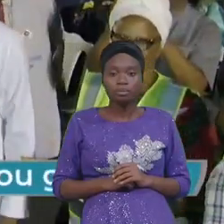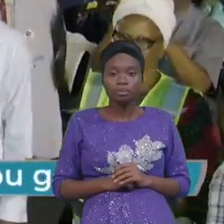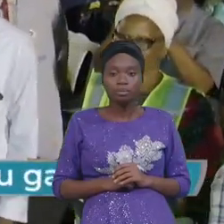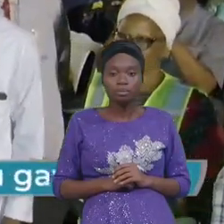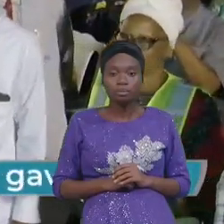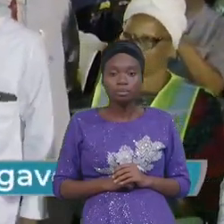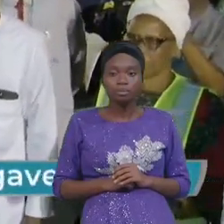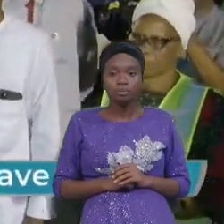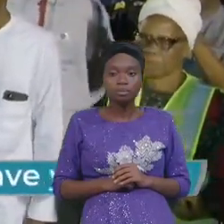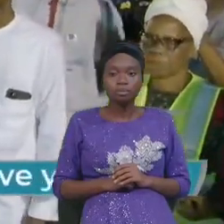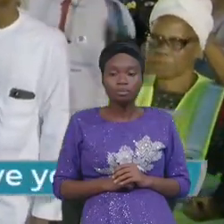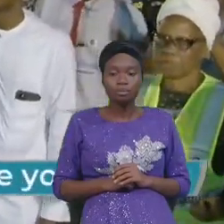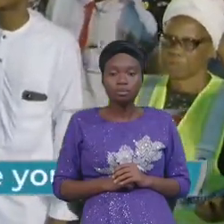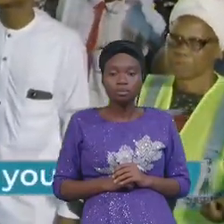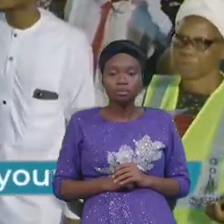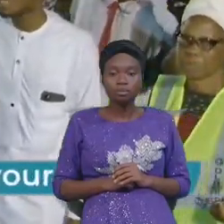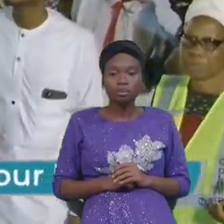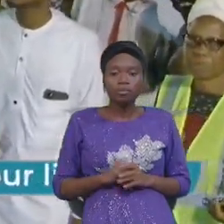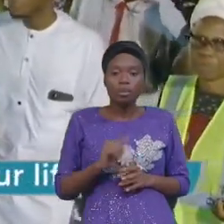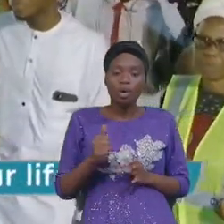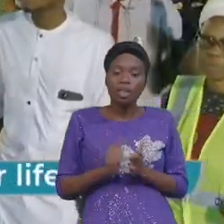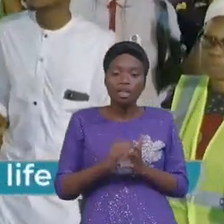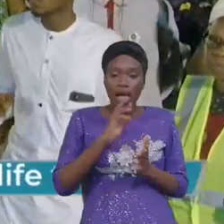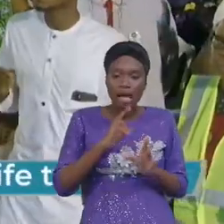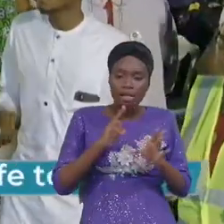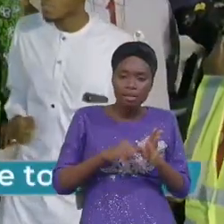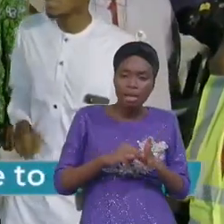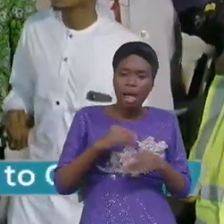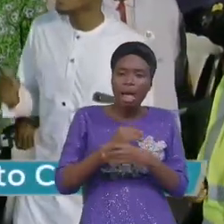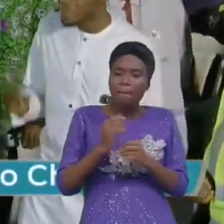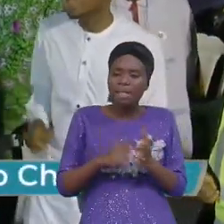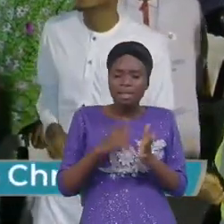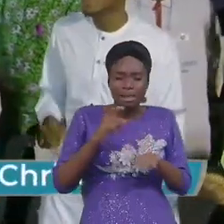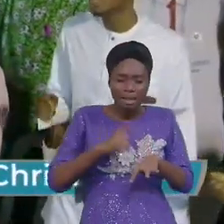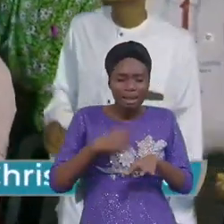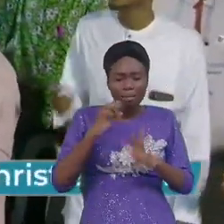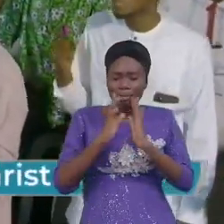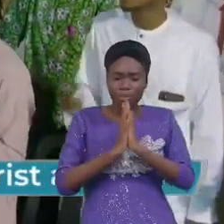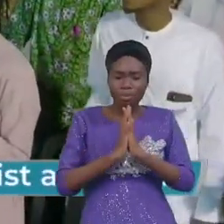The rest of you are sitting down. Make this a time of prayer.